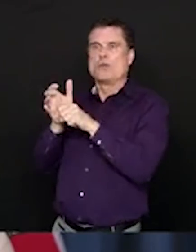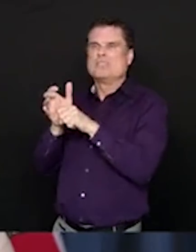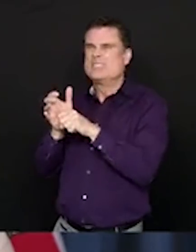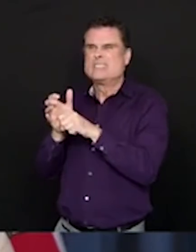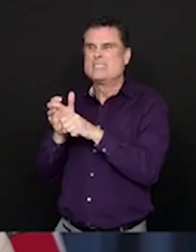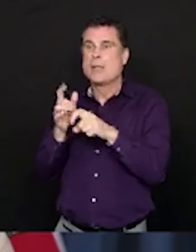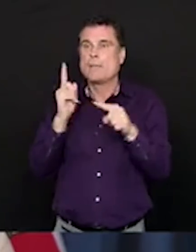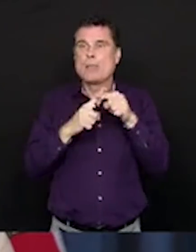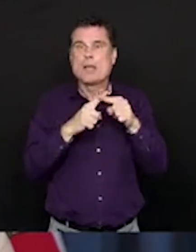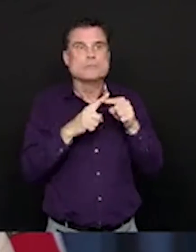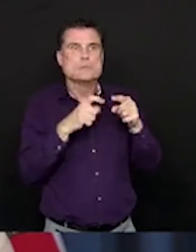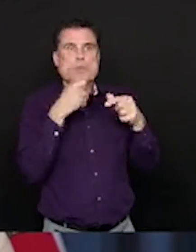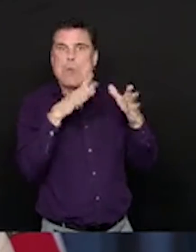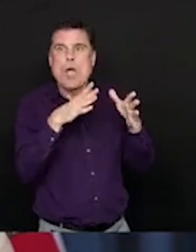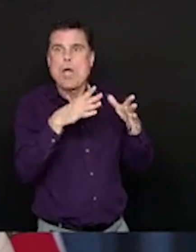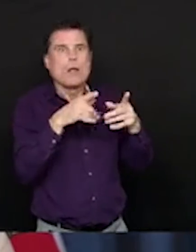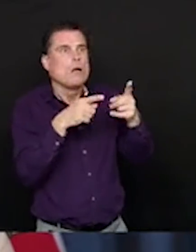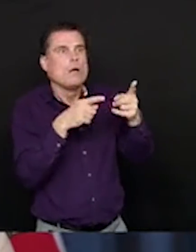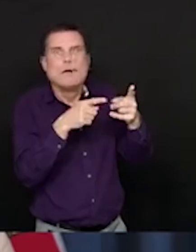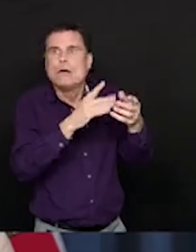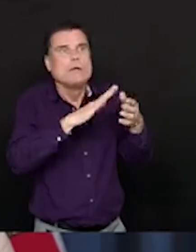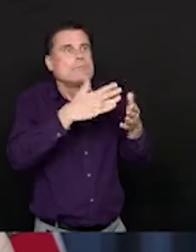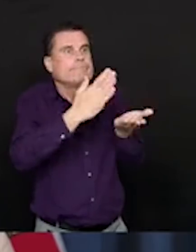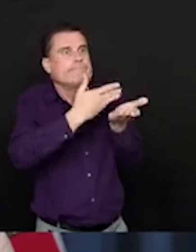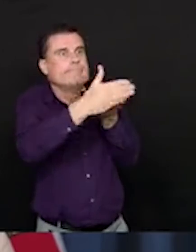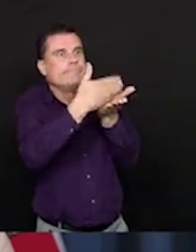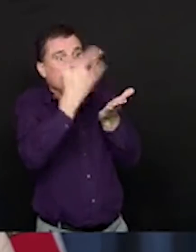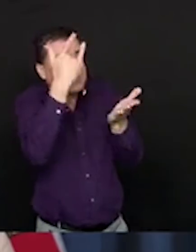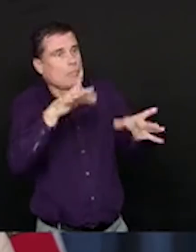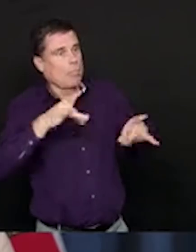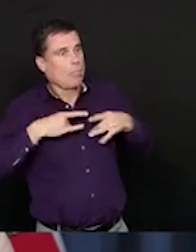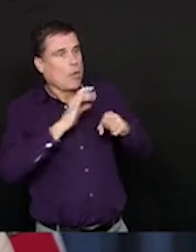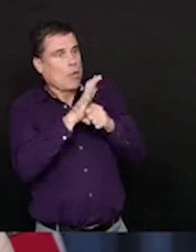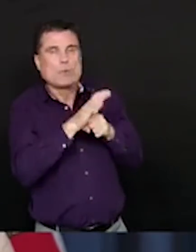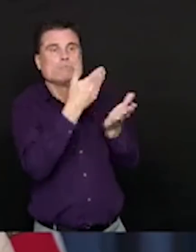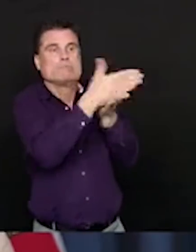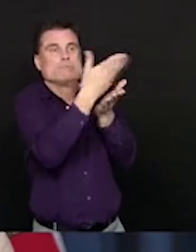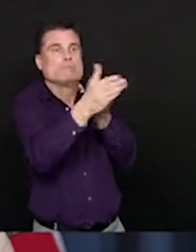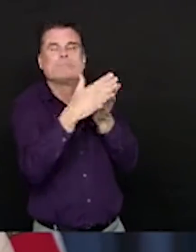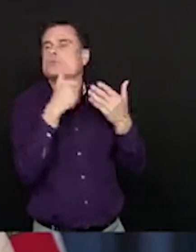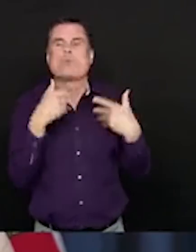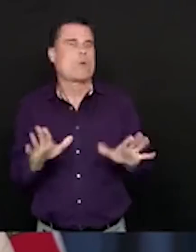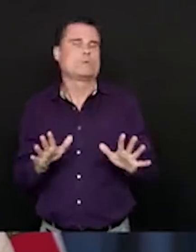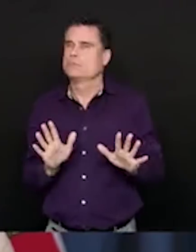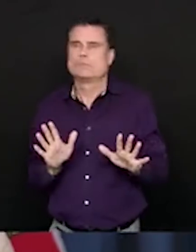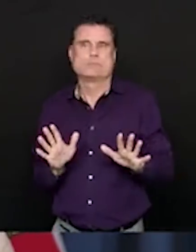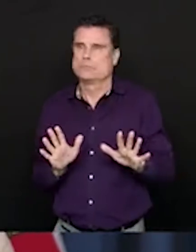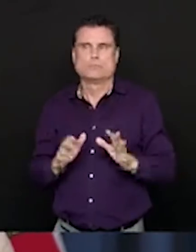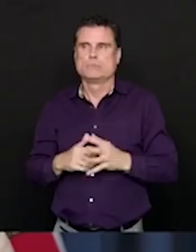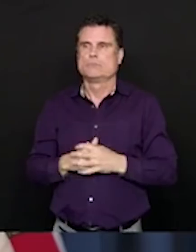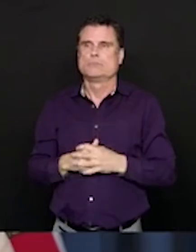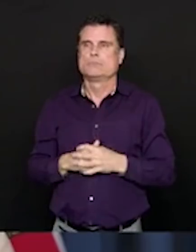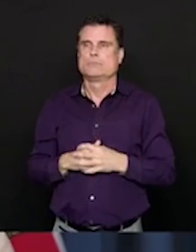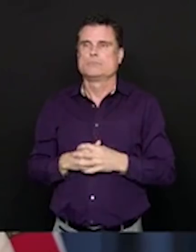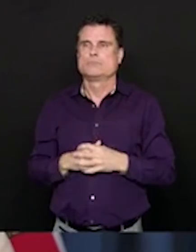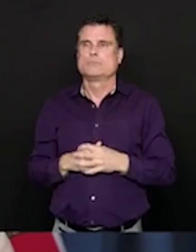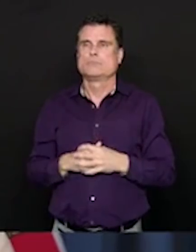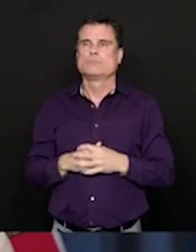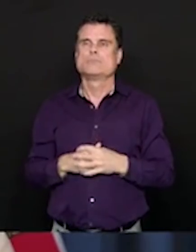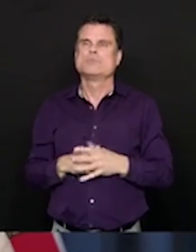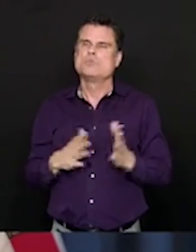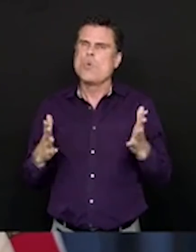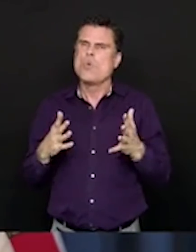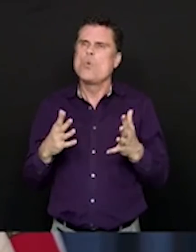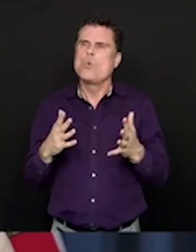or critical personnel issues in our fire services. So it really was a number of things that were happening to